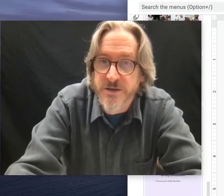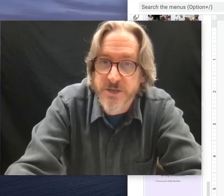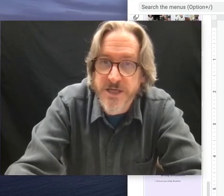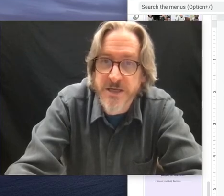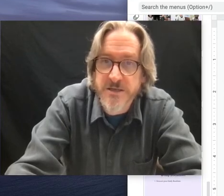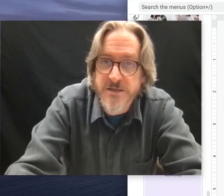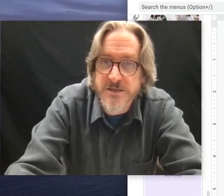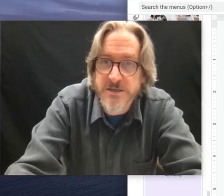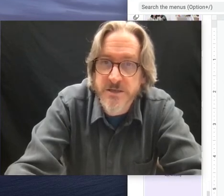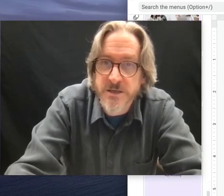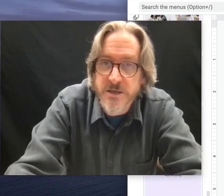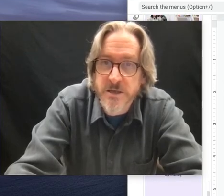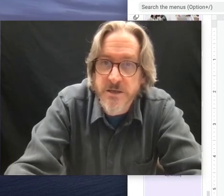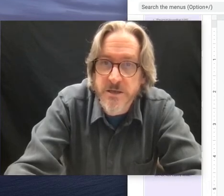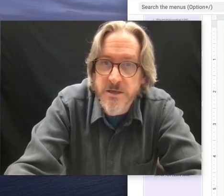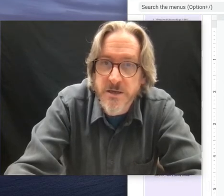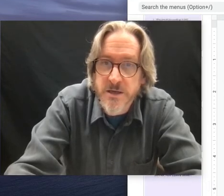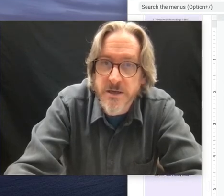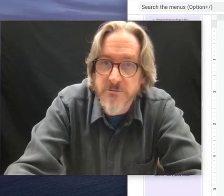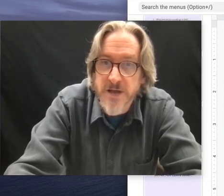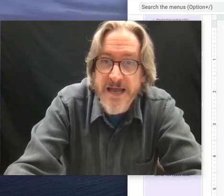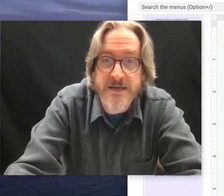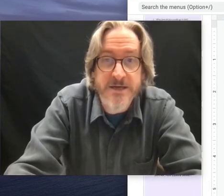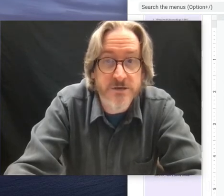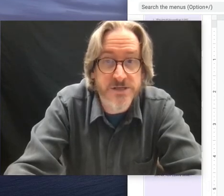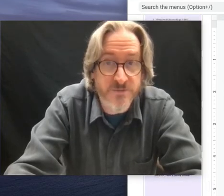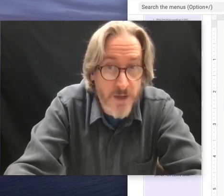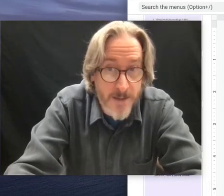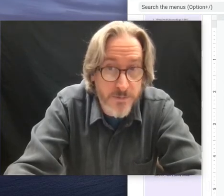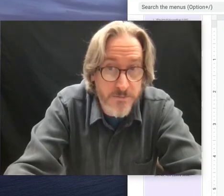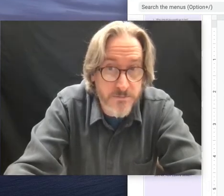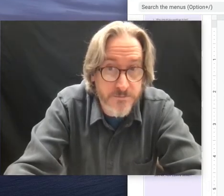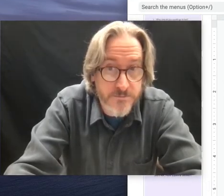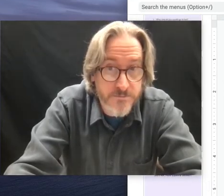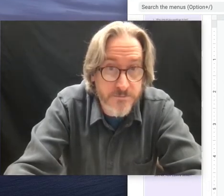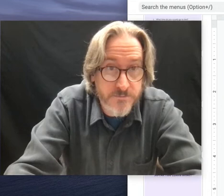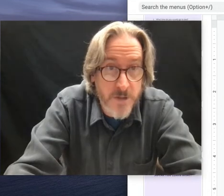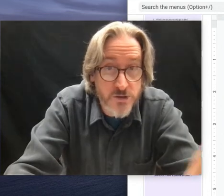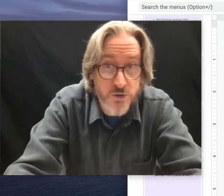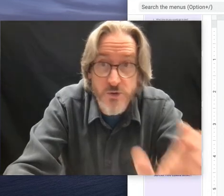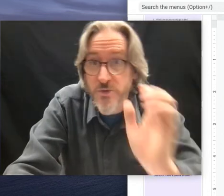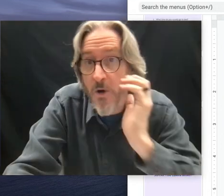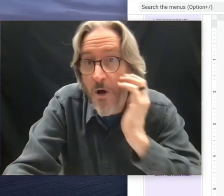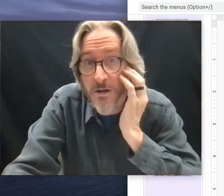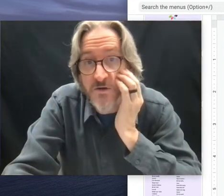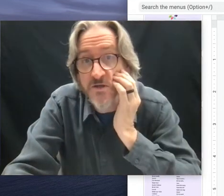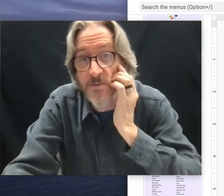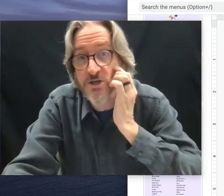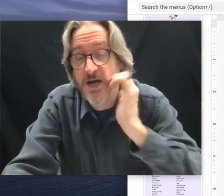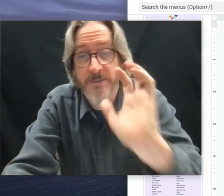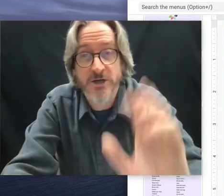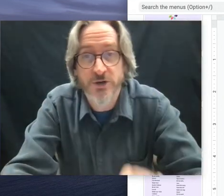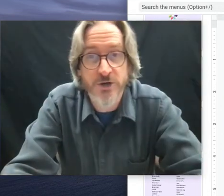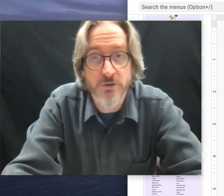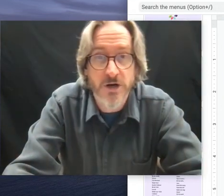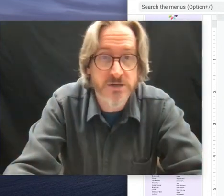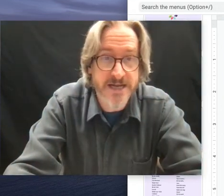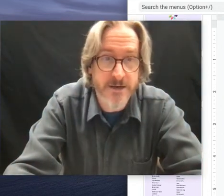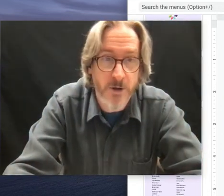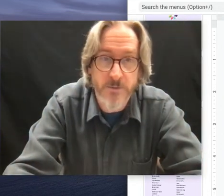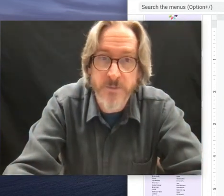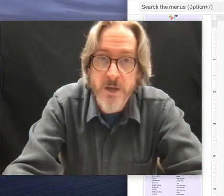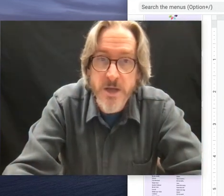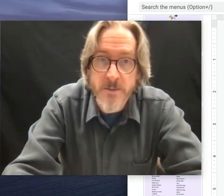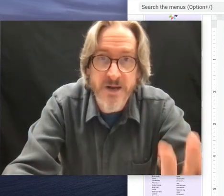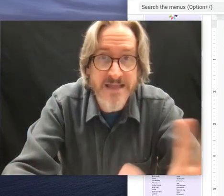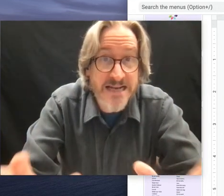Discuss your daily routines. And here's the vocab. So go through all of those, double check, make sure you understand